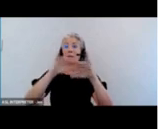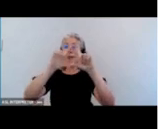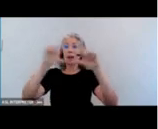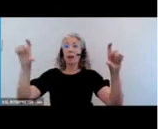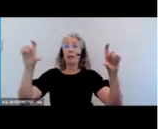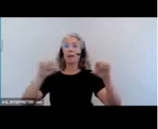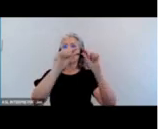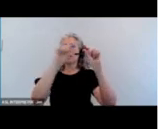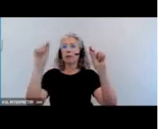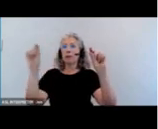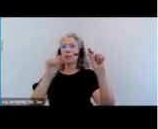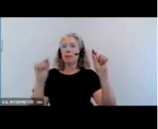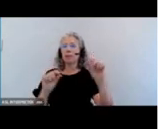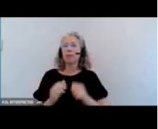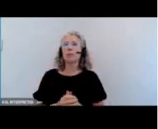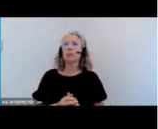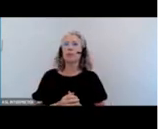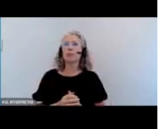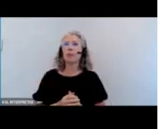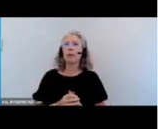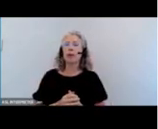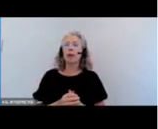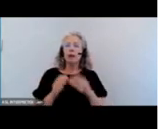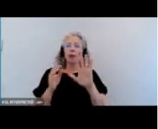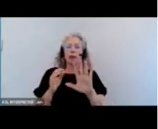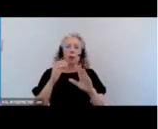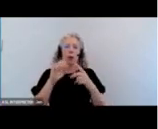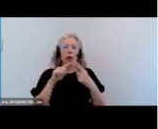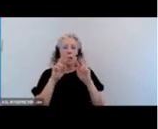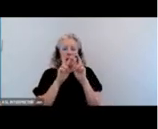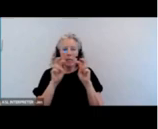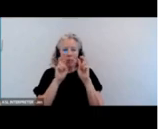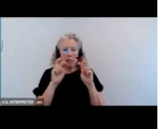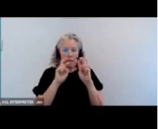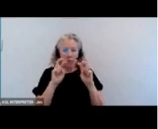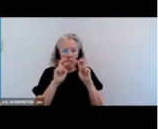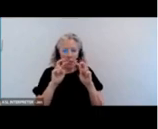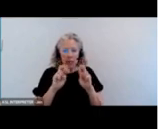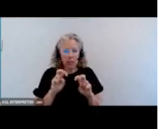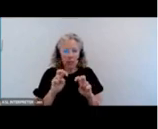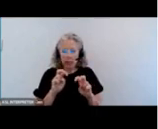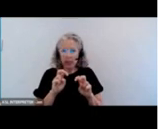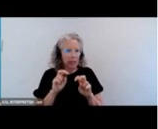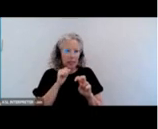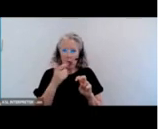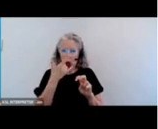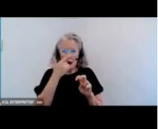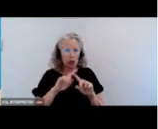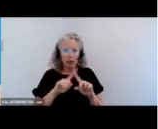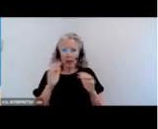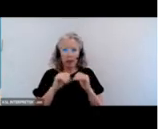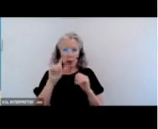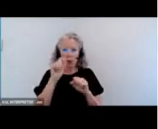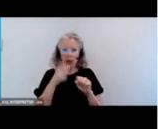And yet when I really dug into what they were saying, it didn't actually look that different.